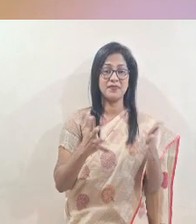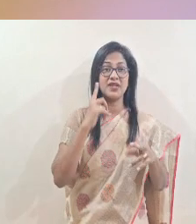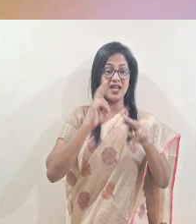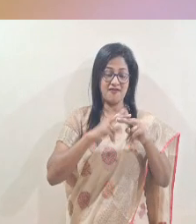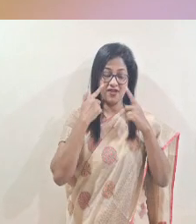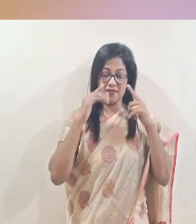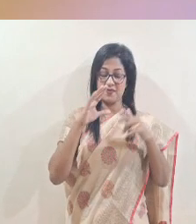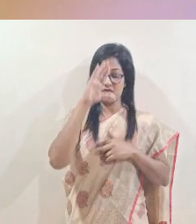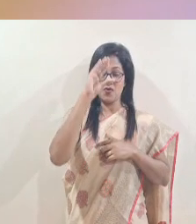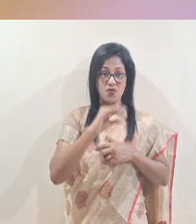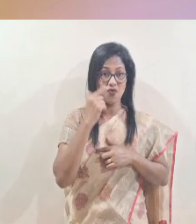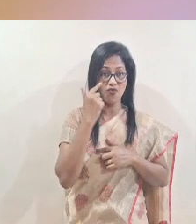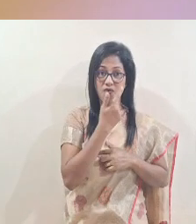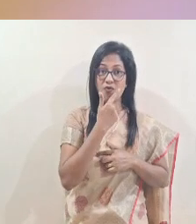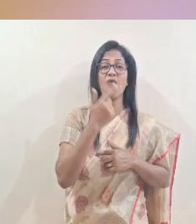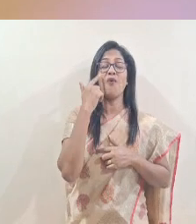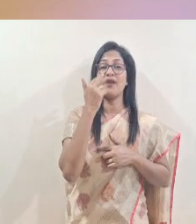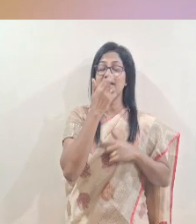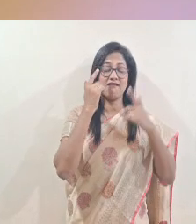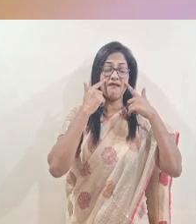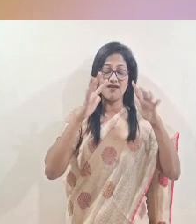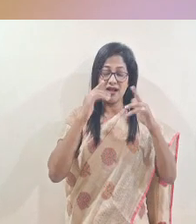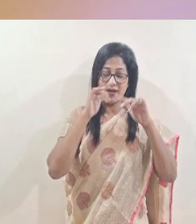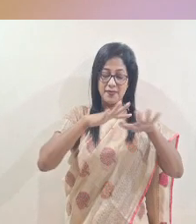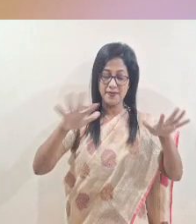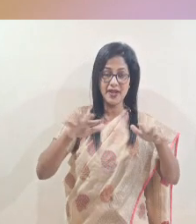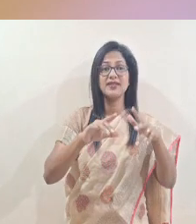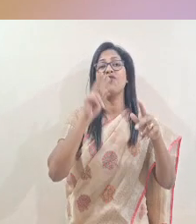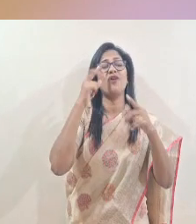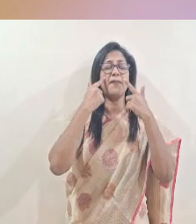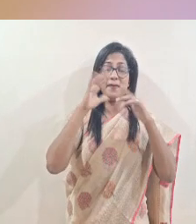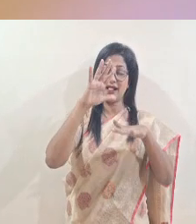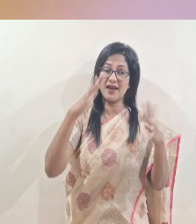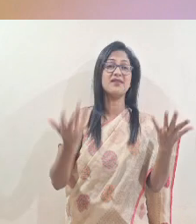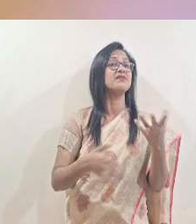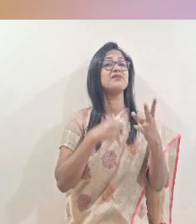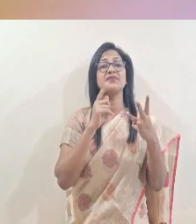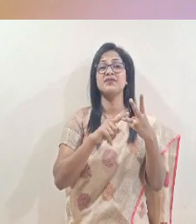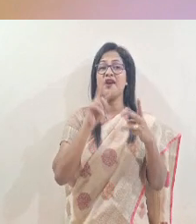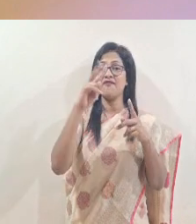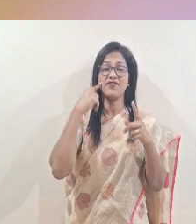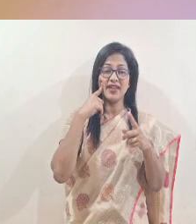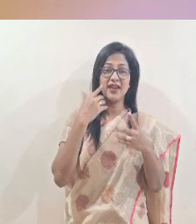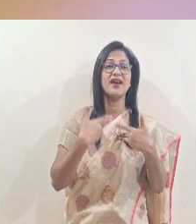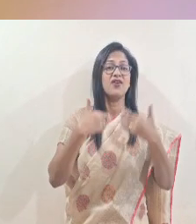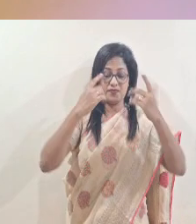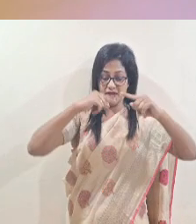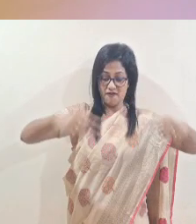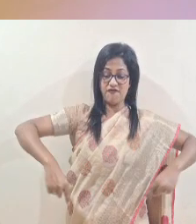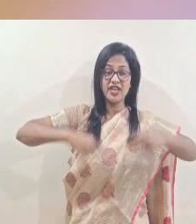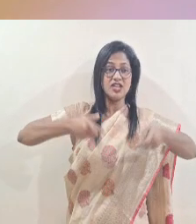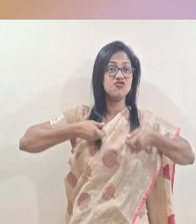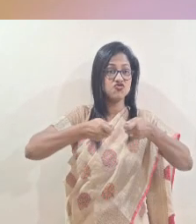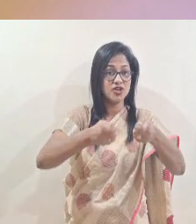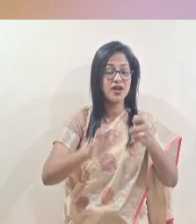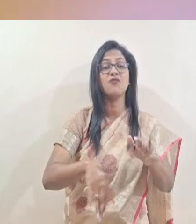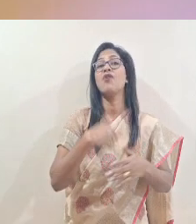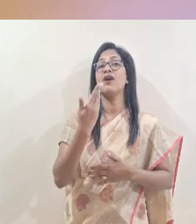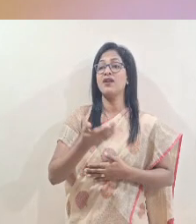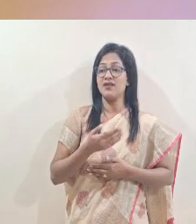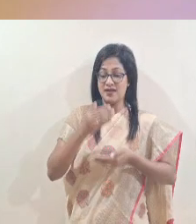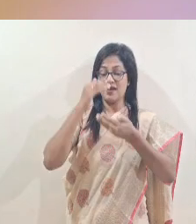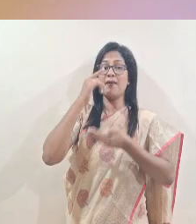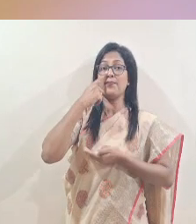low vision, if I'm a person with color blindness, if I'm a person with vision impairment, if I'm blind, if I'm on a wheelchair, if I am a mother